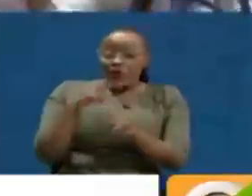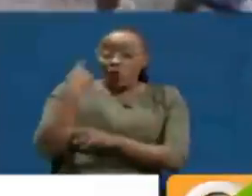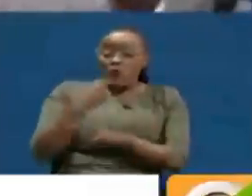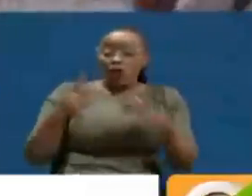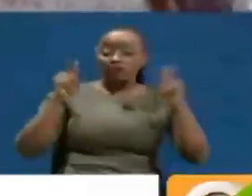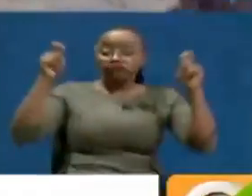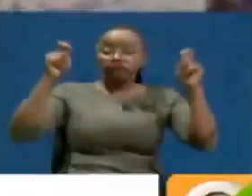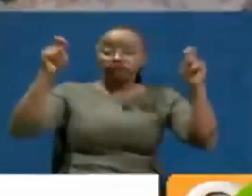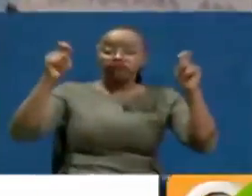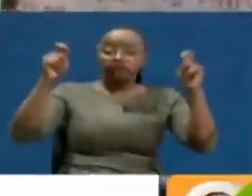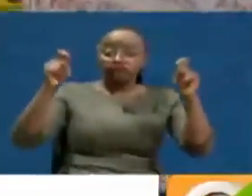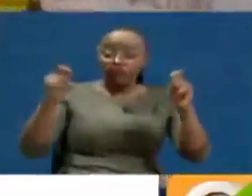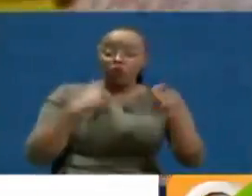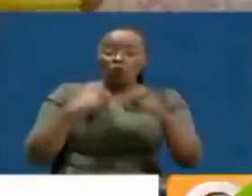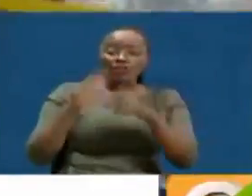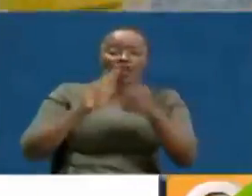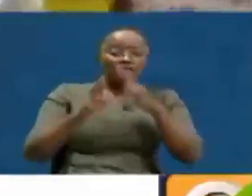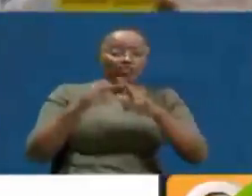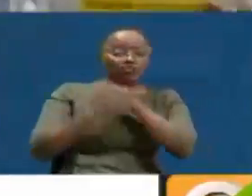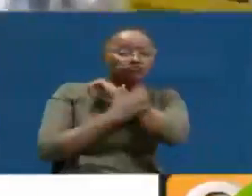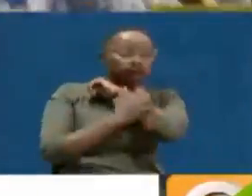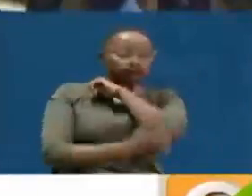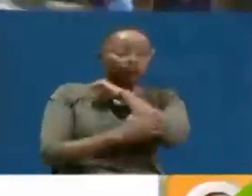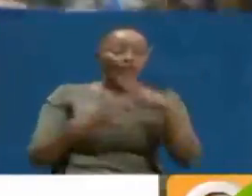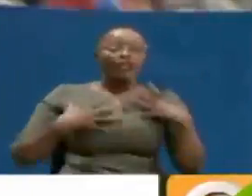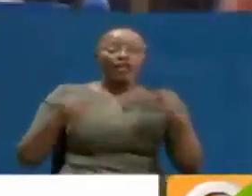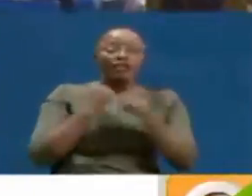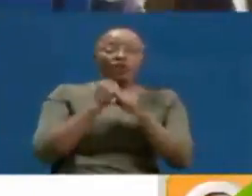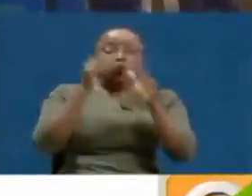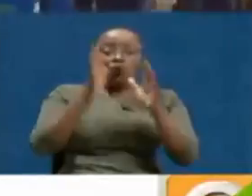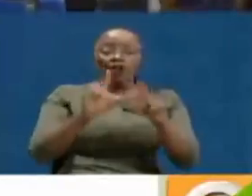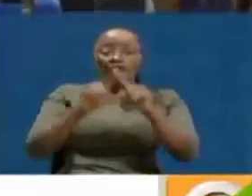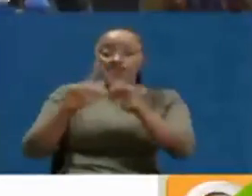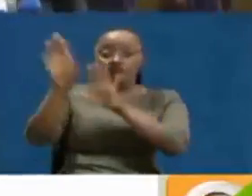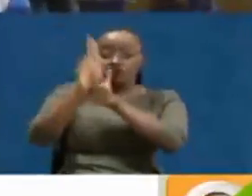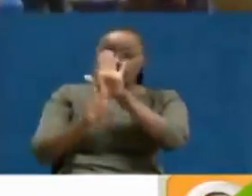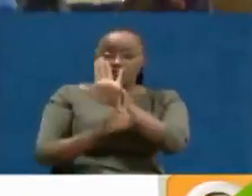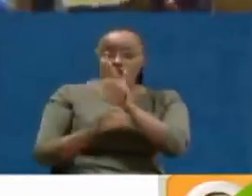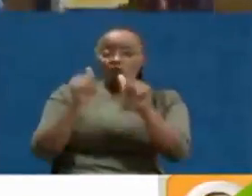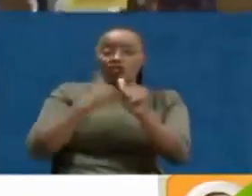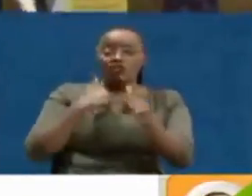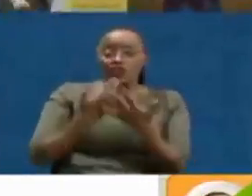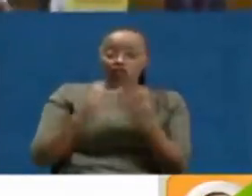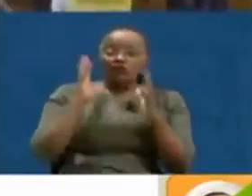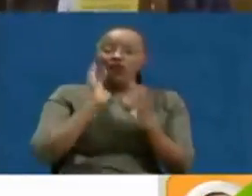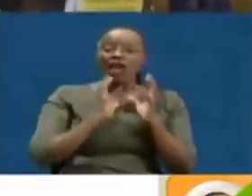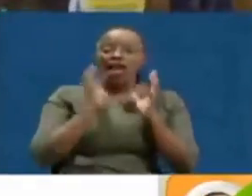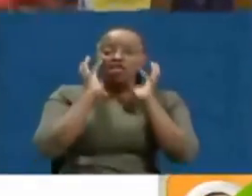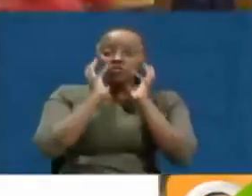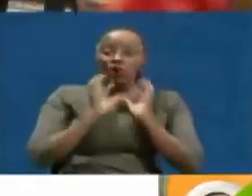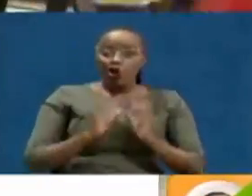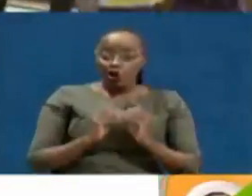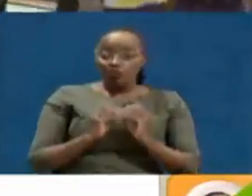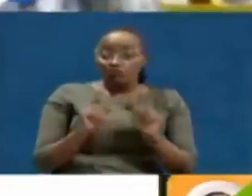strike, straining an already rocky relationship with healthcare workers. The raft of measures instituted by Professor Anyang' Nyong'o's